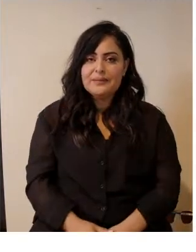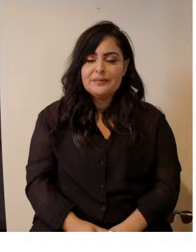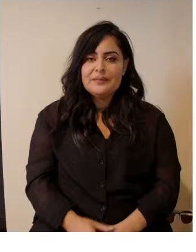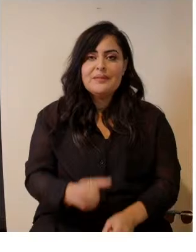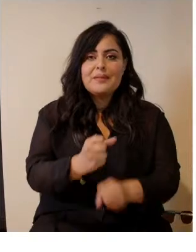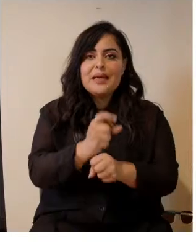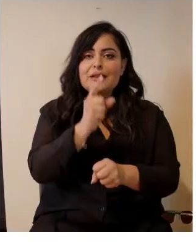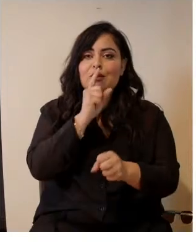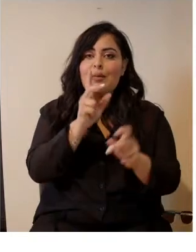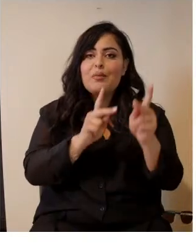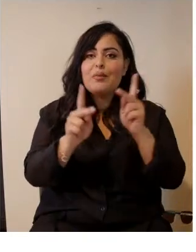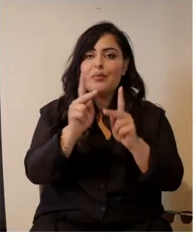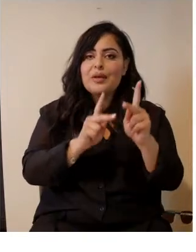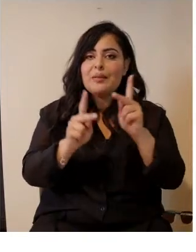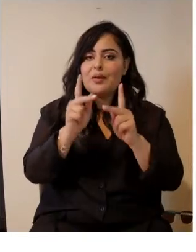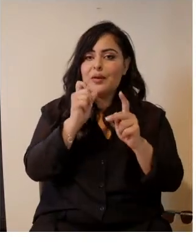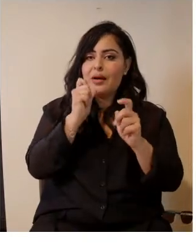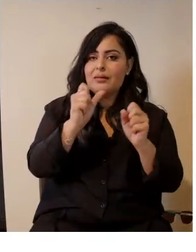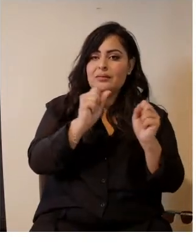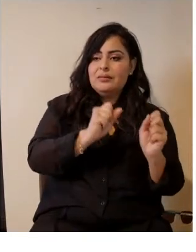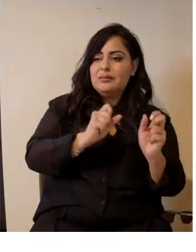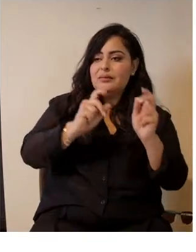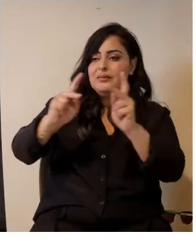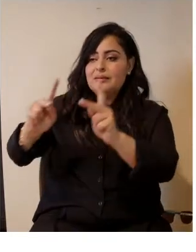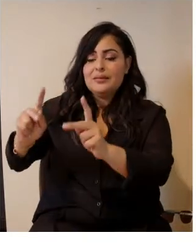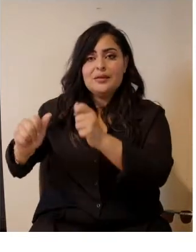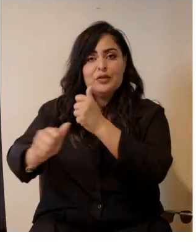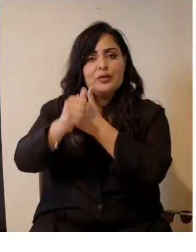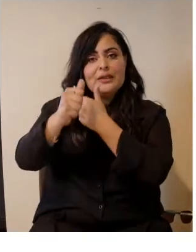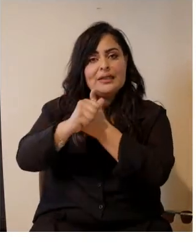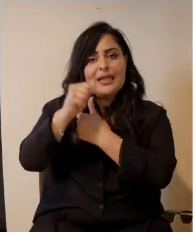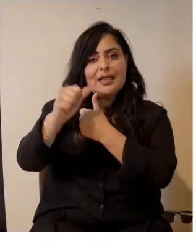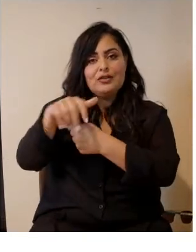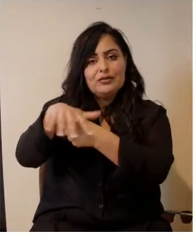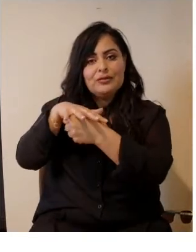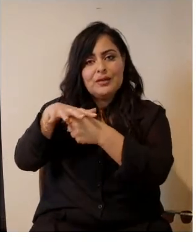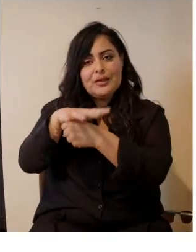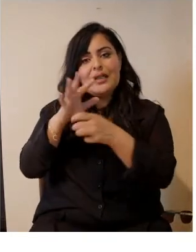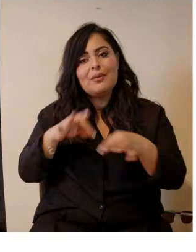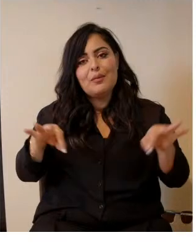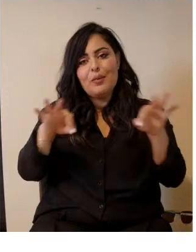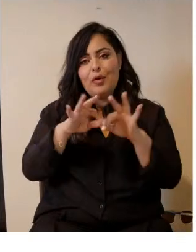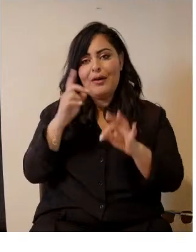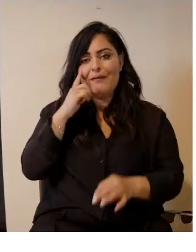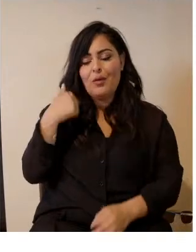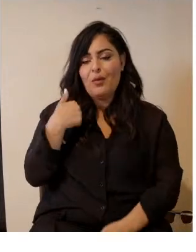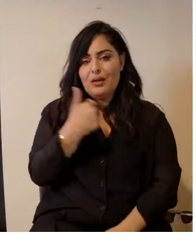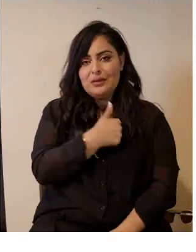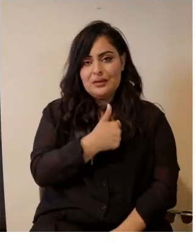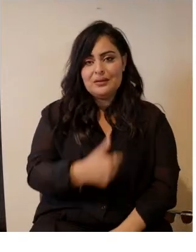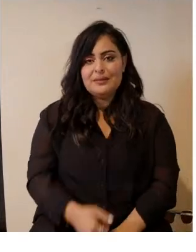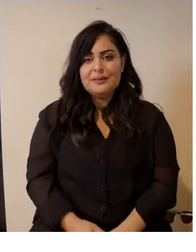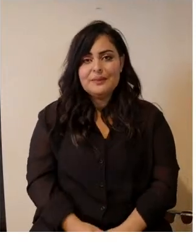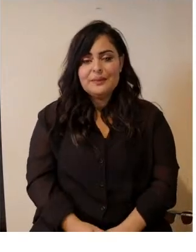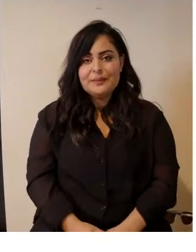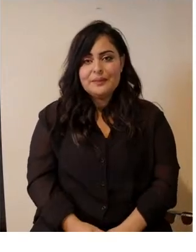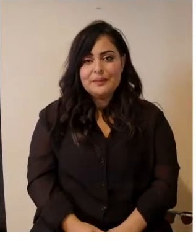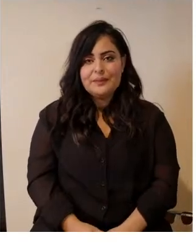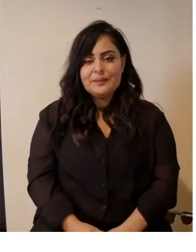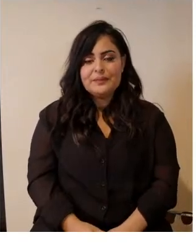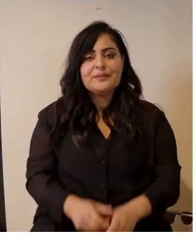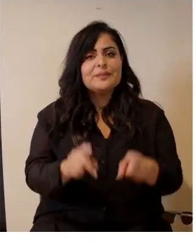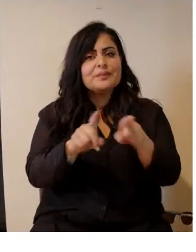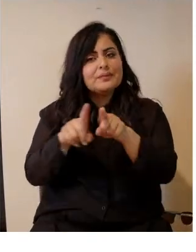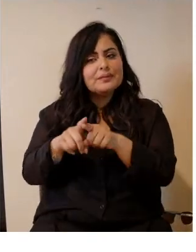people out of what's considered a danger zone is important for us. There was also a